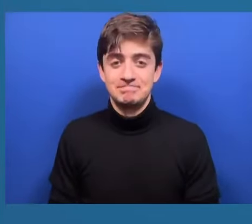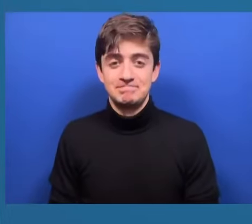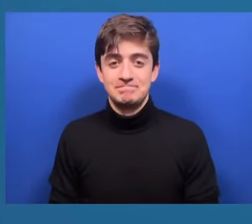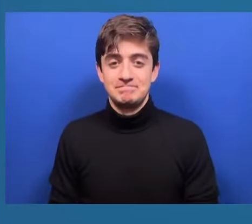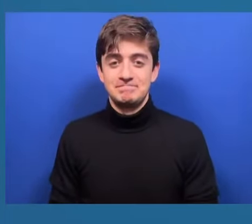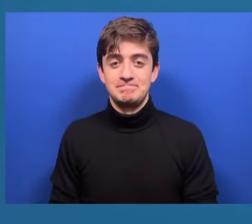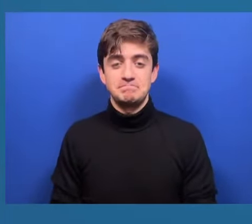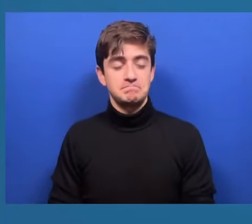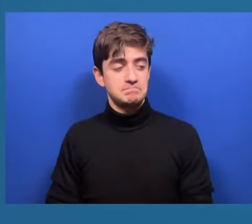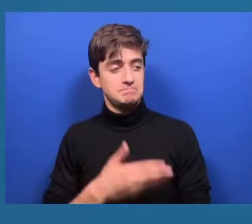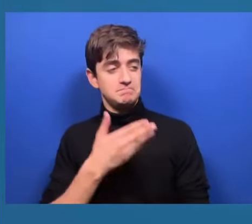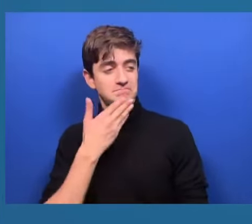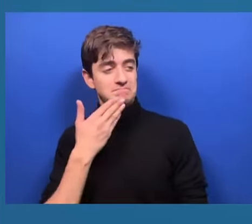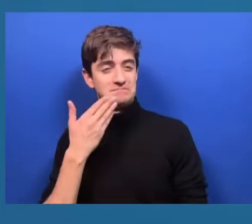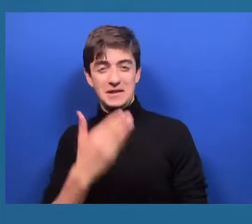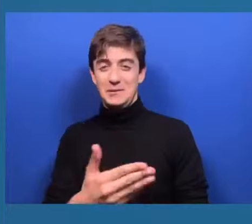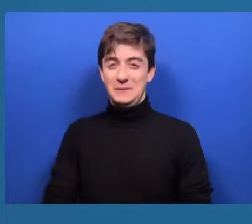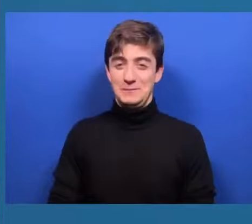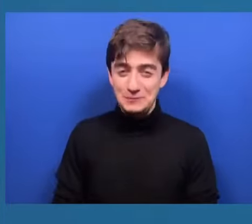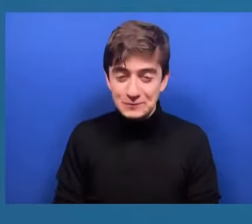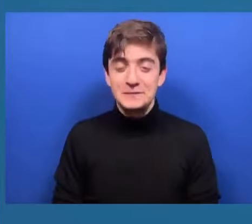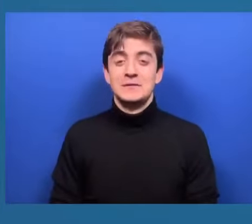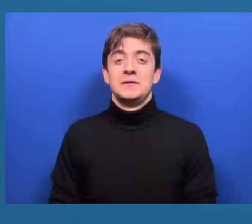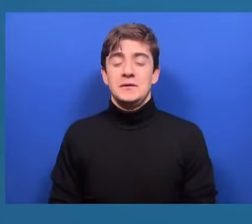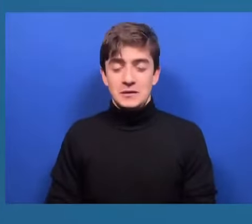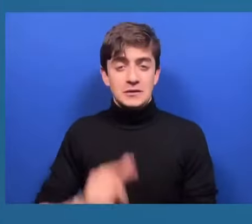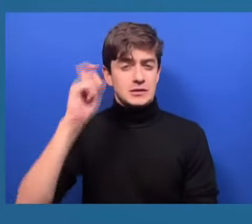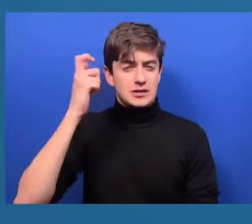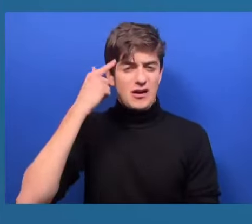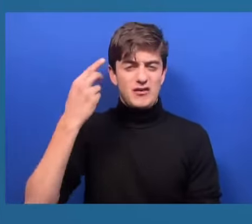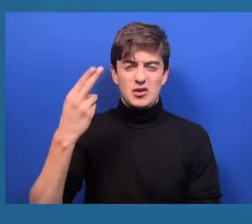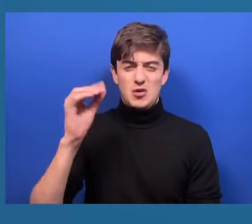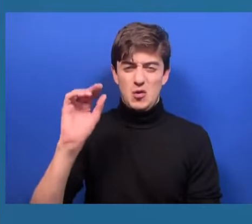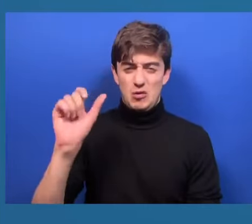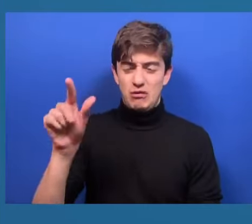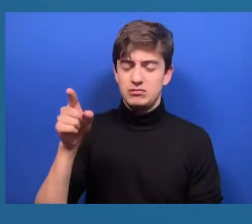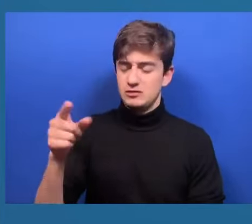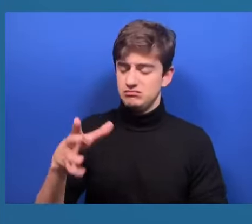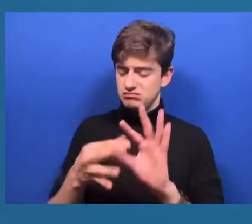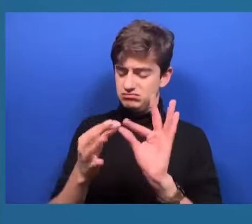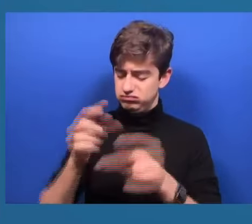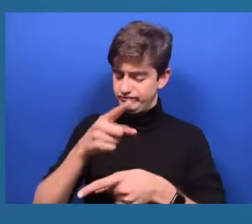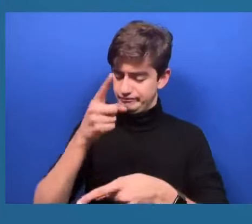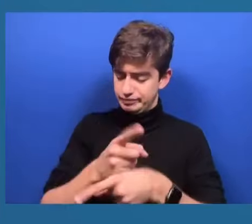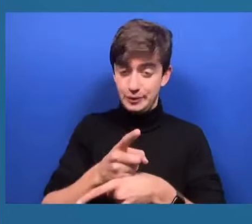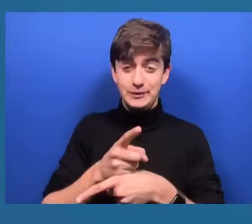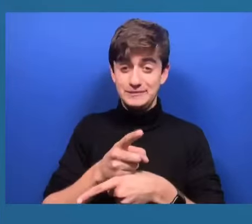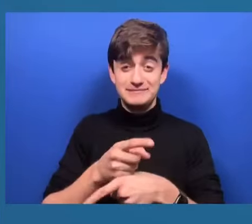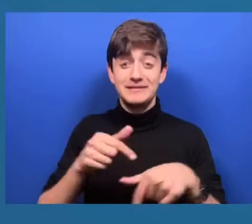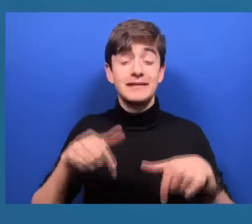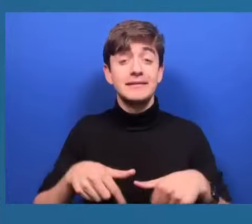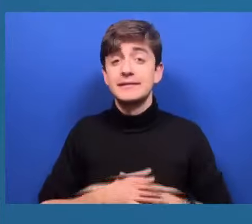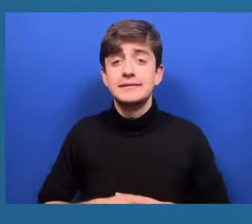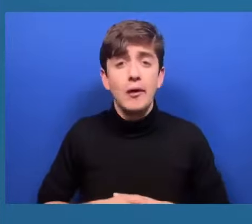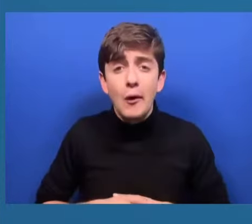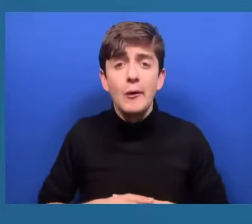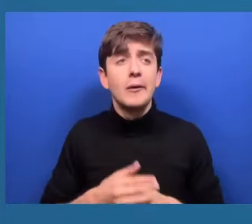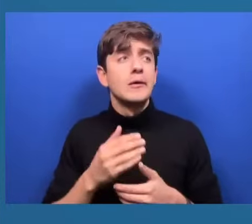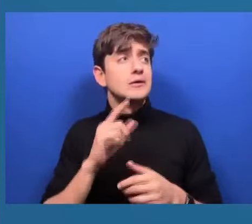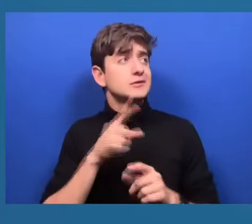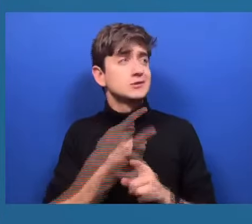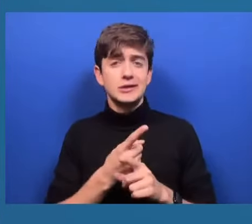Thank you very much, Governor Hochul, and you said it so right. This is not just an attack